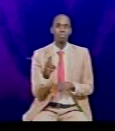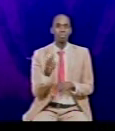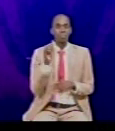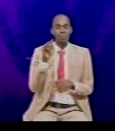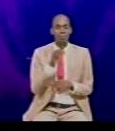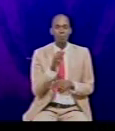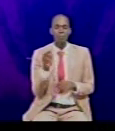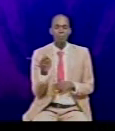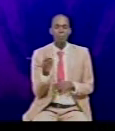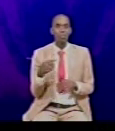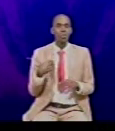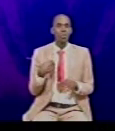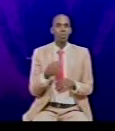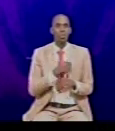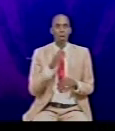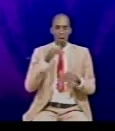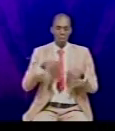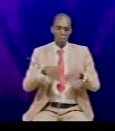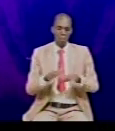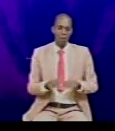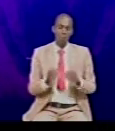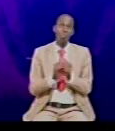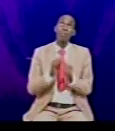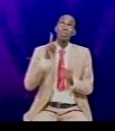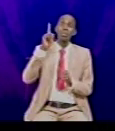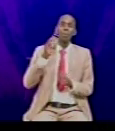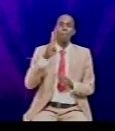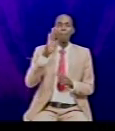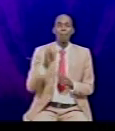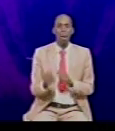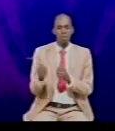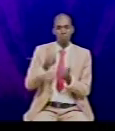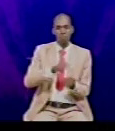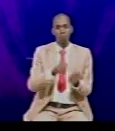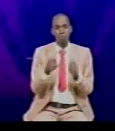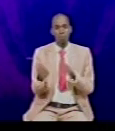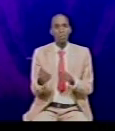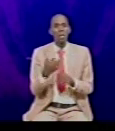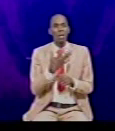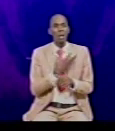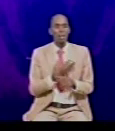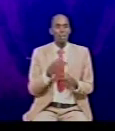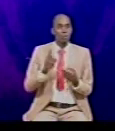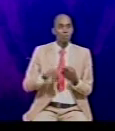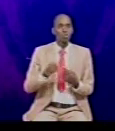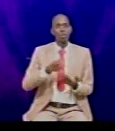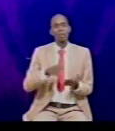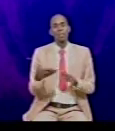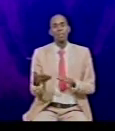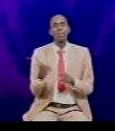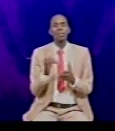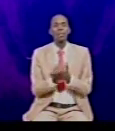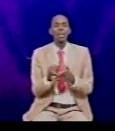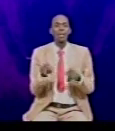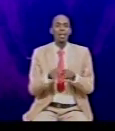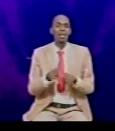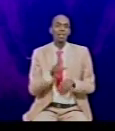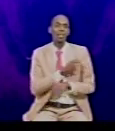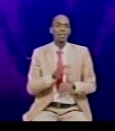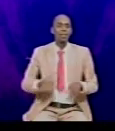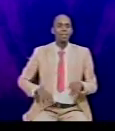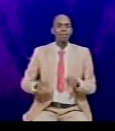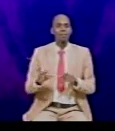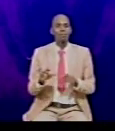Therefore, we are buried with him by baptism and into death, that like as Jesus,